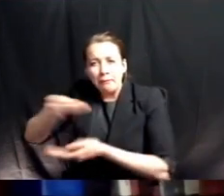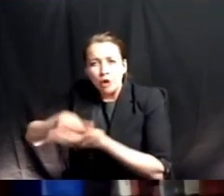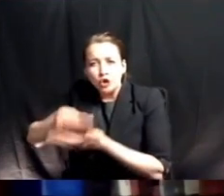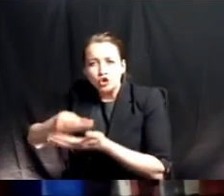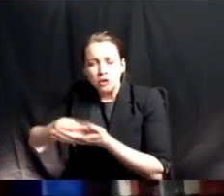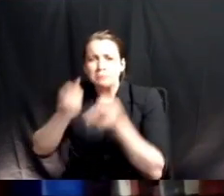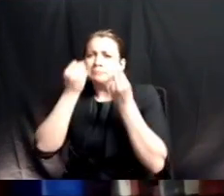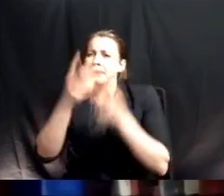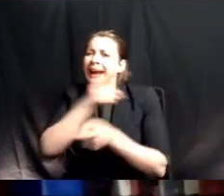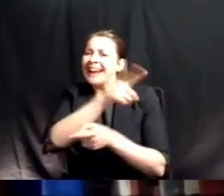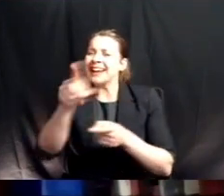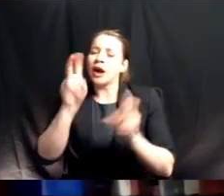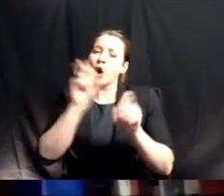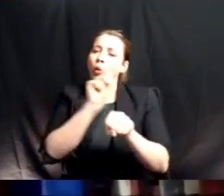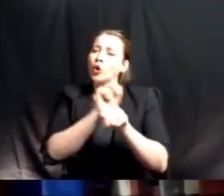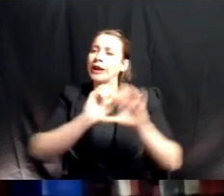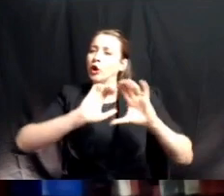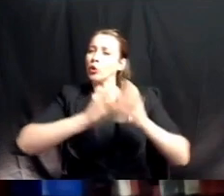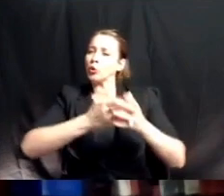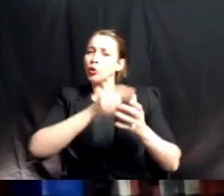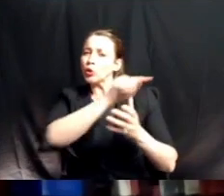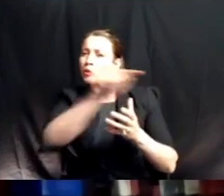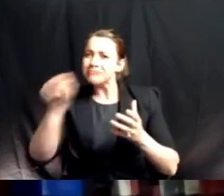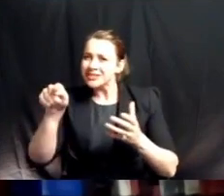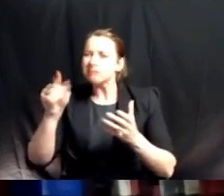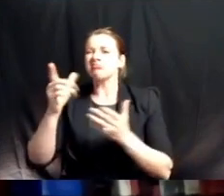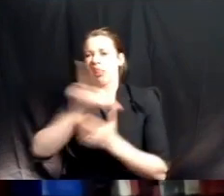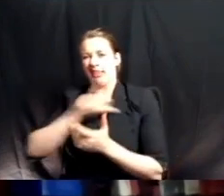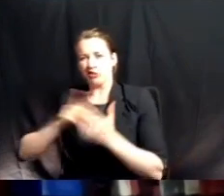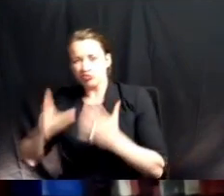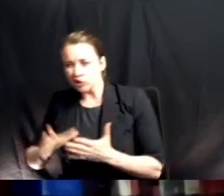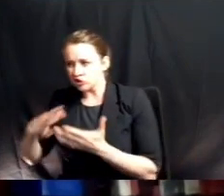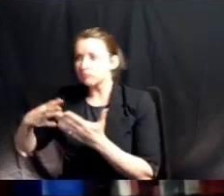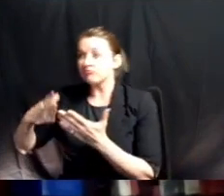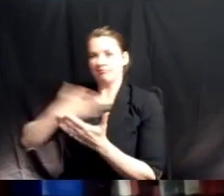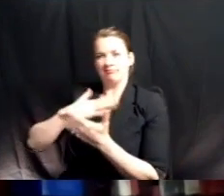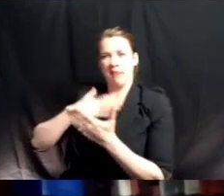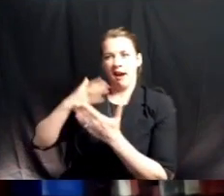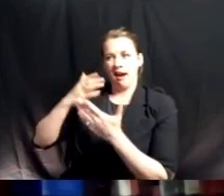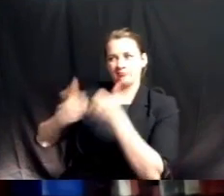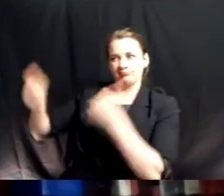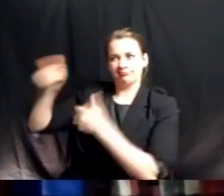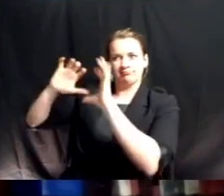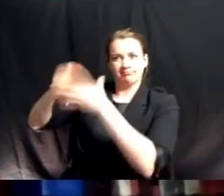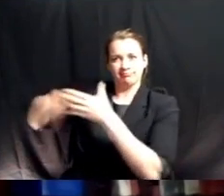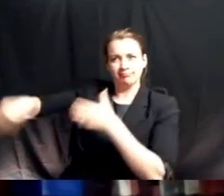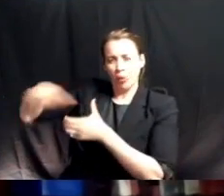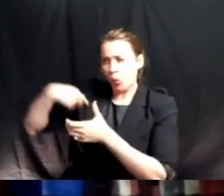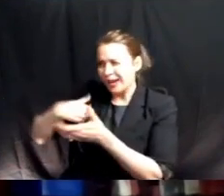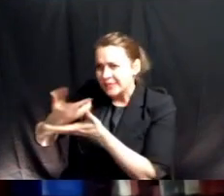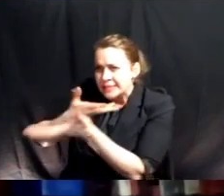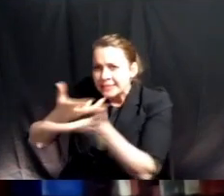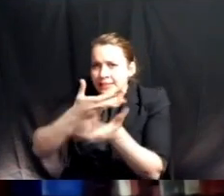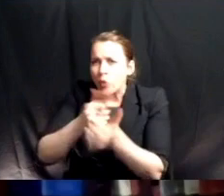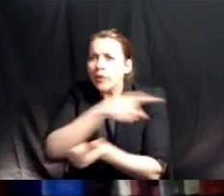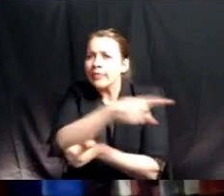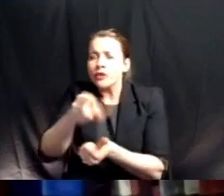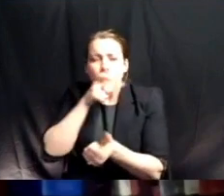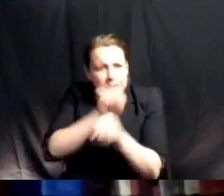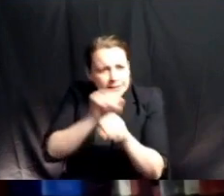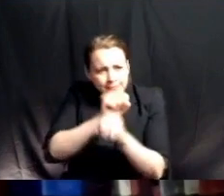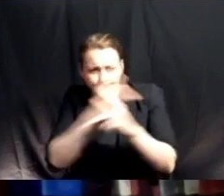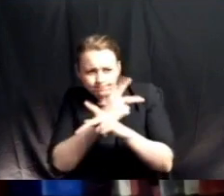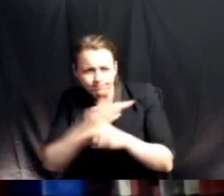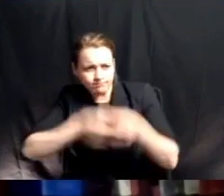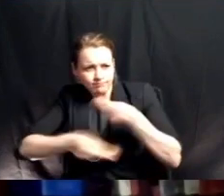that are in the General Assembly, rather. And my administration has interacted with those working groups. So, our hope is,